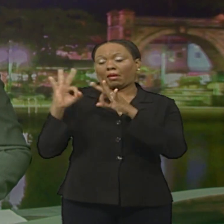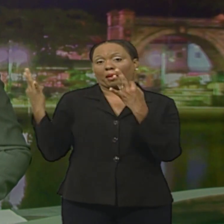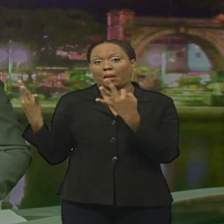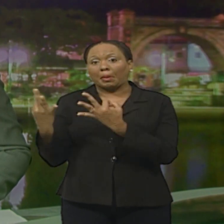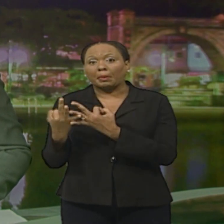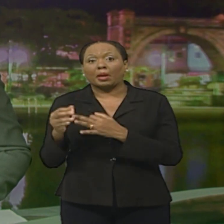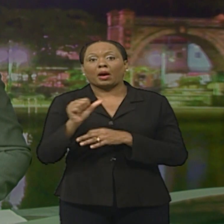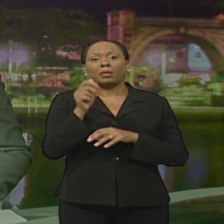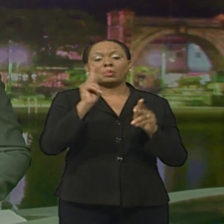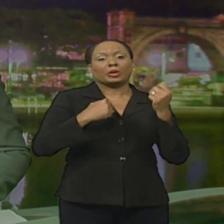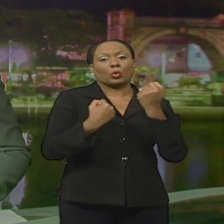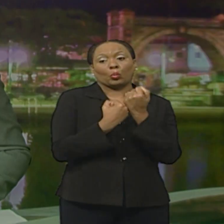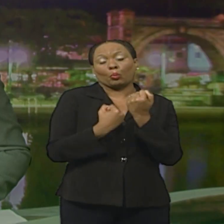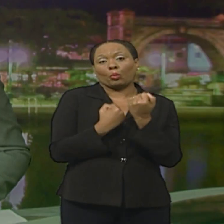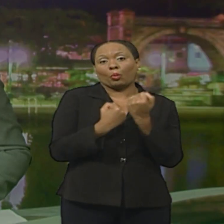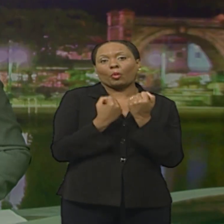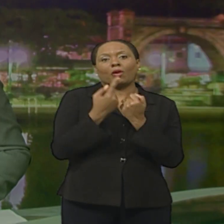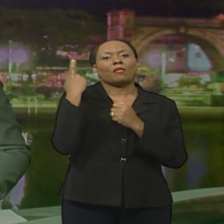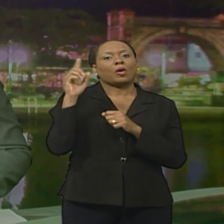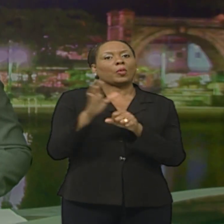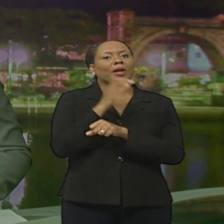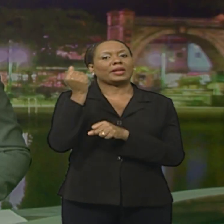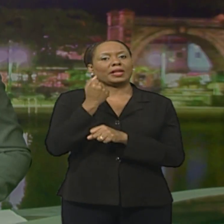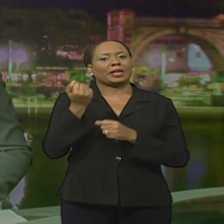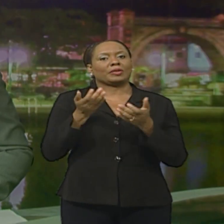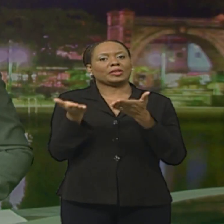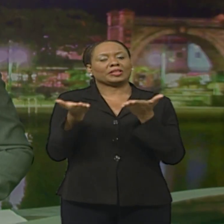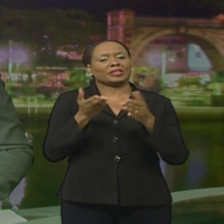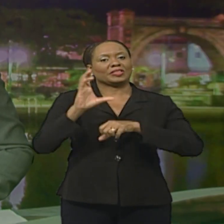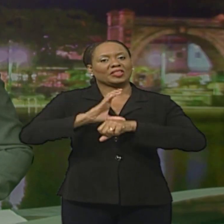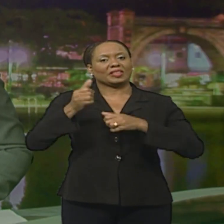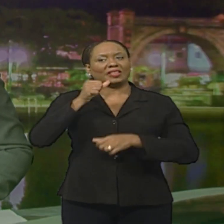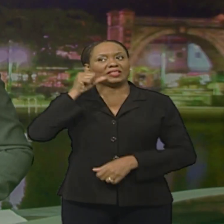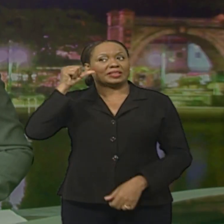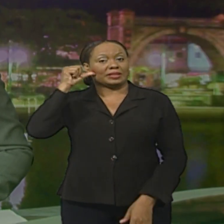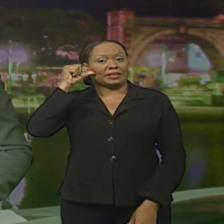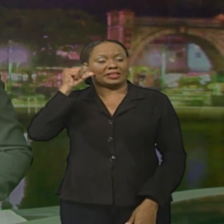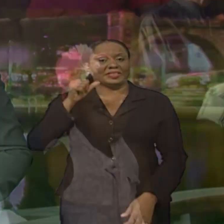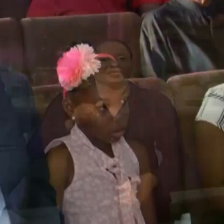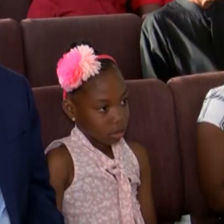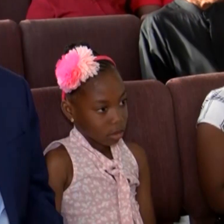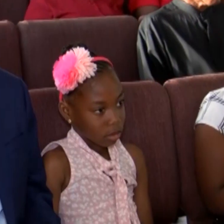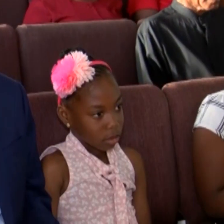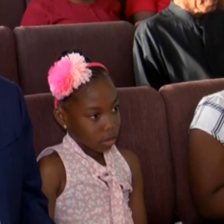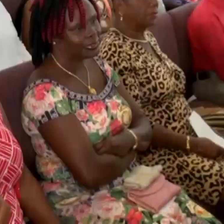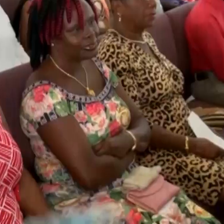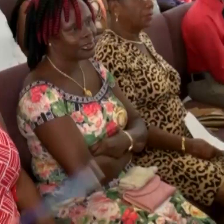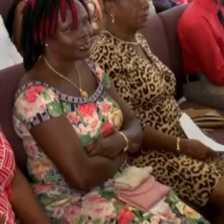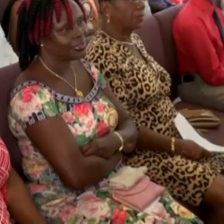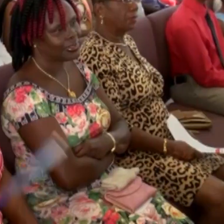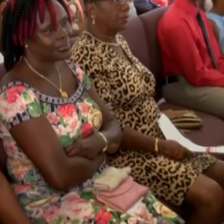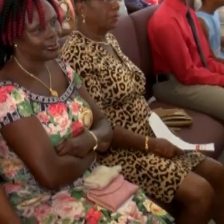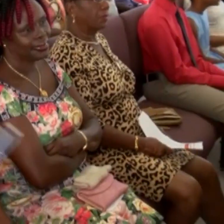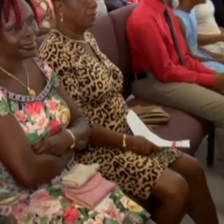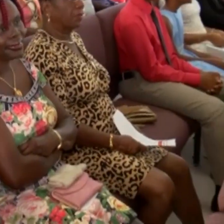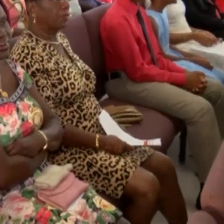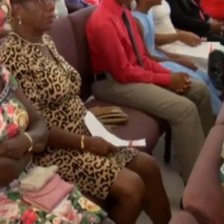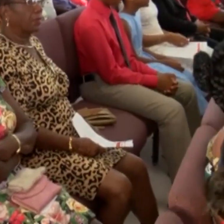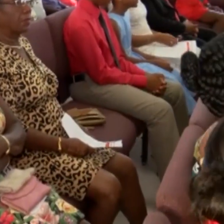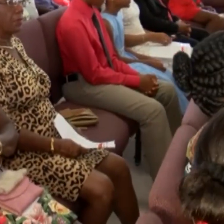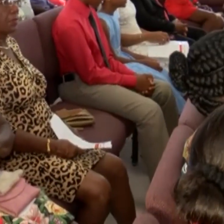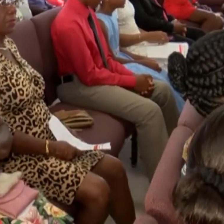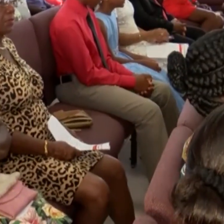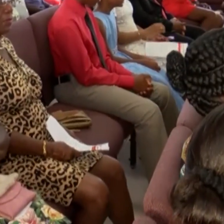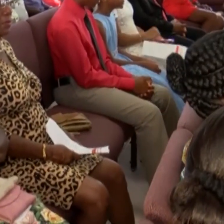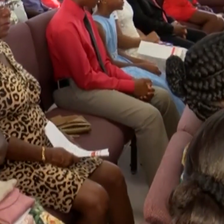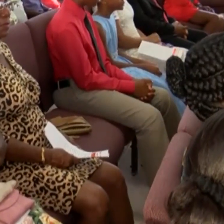his victory in the May 24th general election. The Ellerton Wesleyan Holiness Church was the venue where Mr. Sutherland's contribution